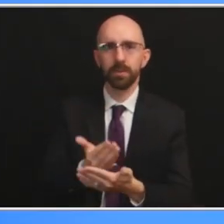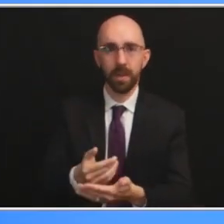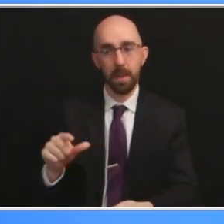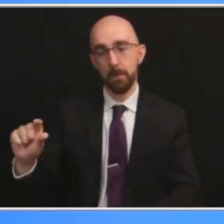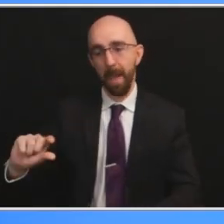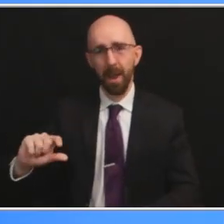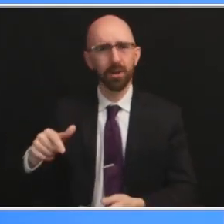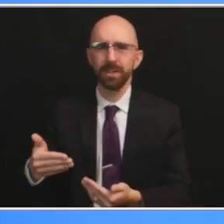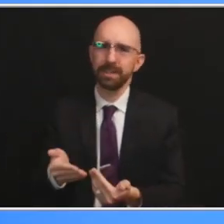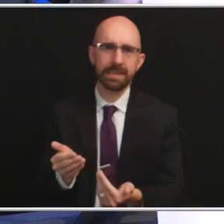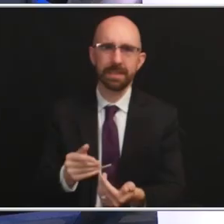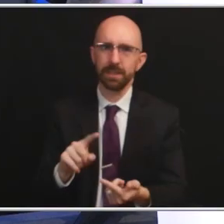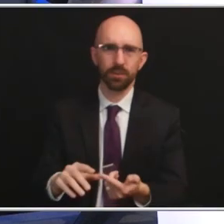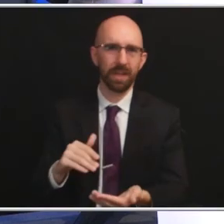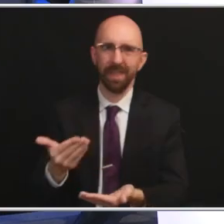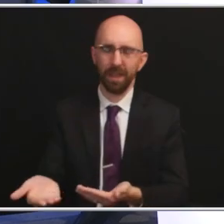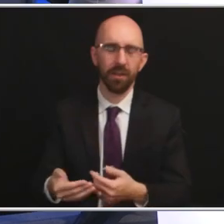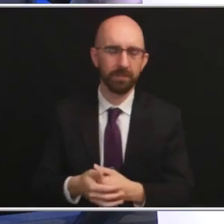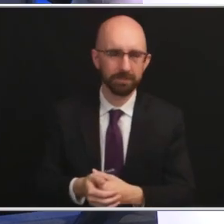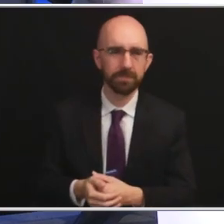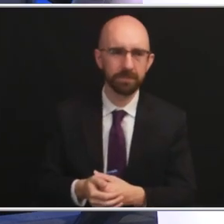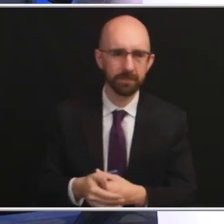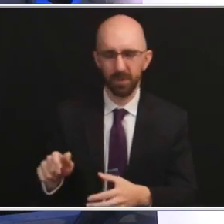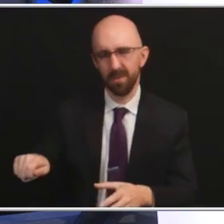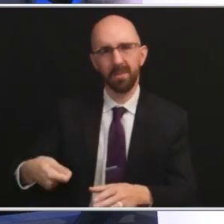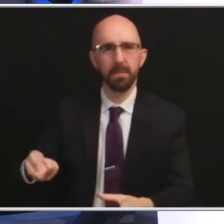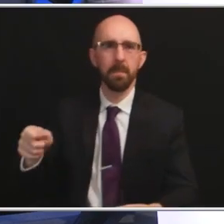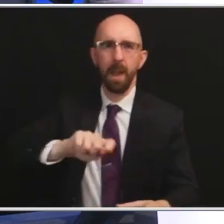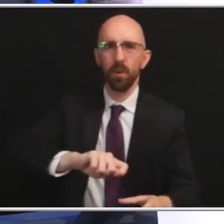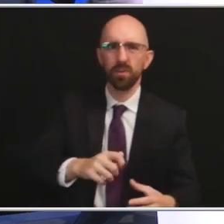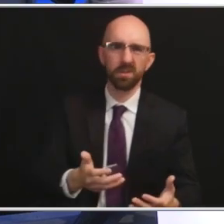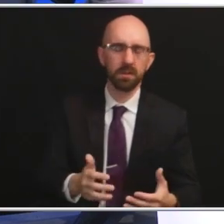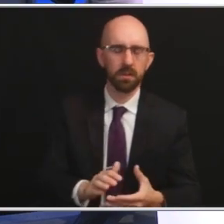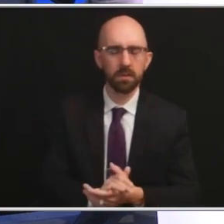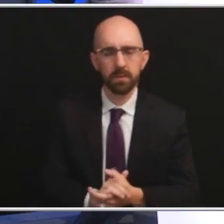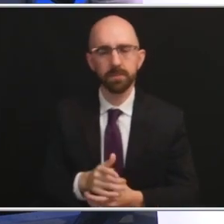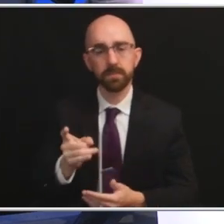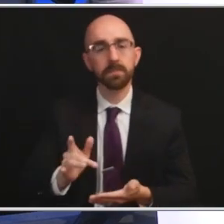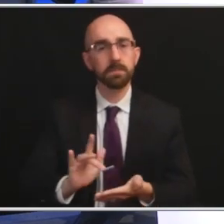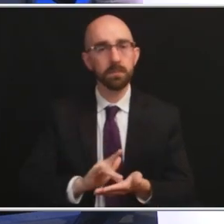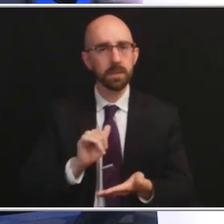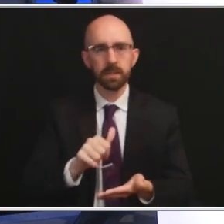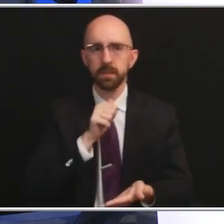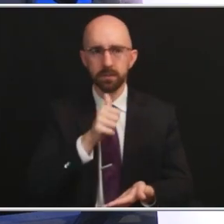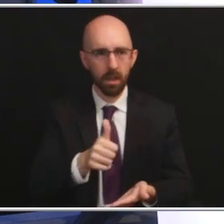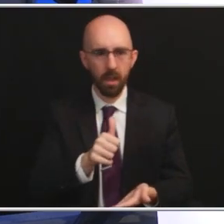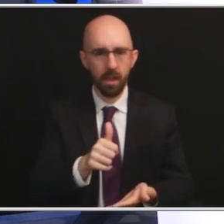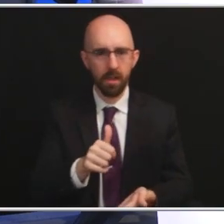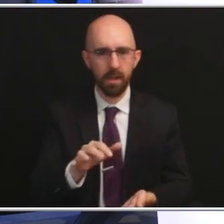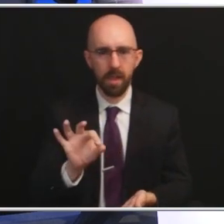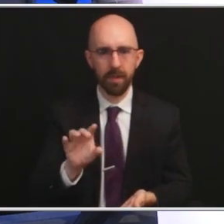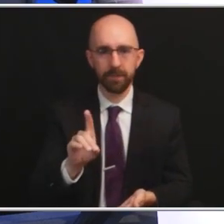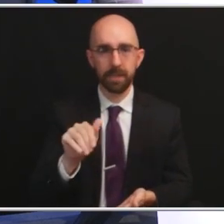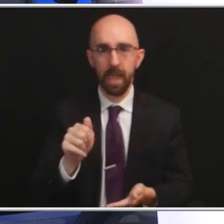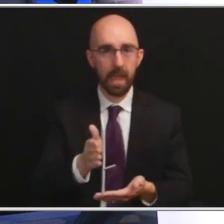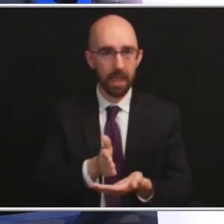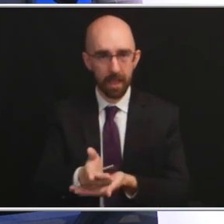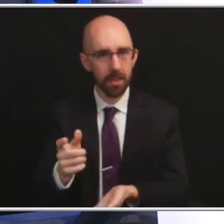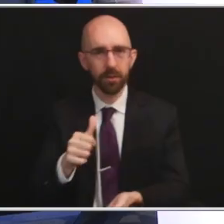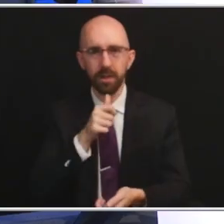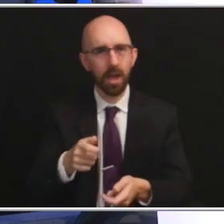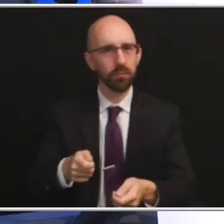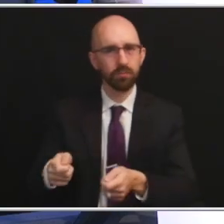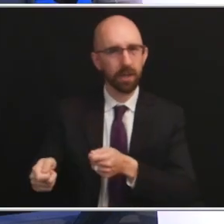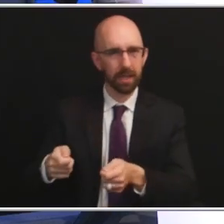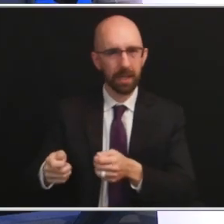get there. Yeah, a lot of these medications don't go through the FDA. They aren't as regulated as how